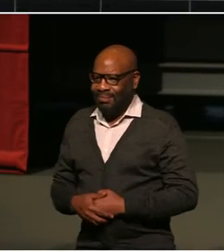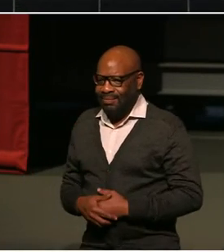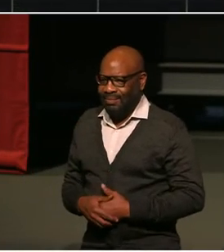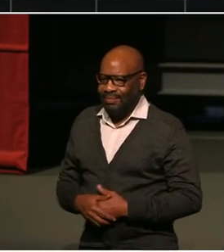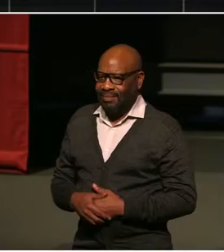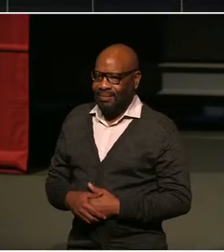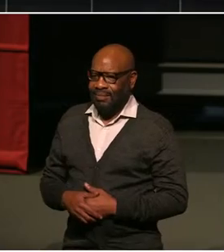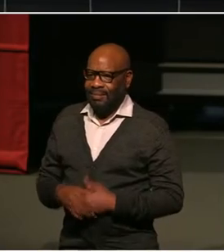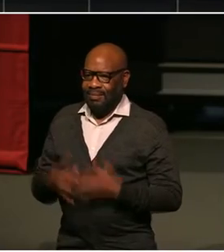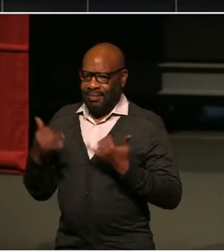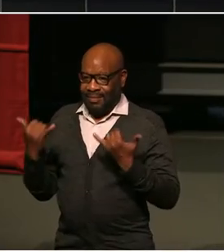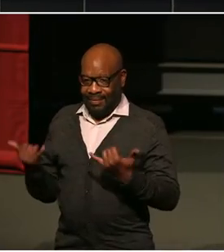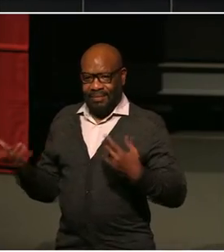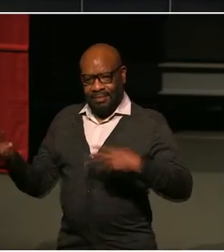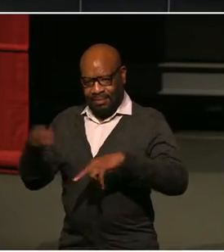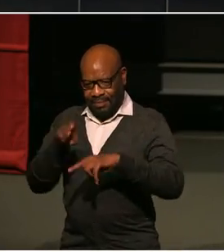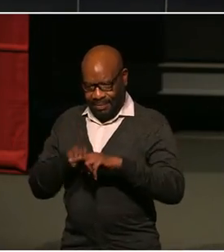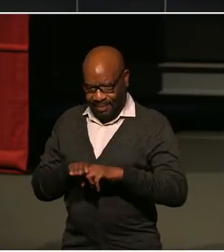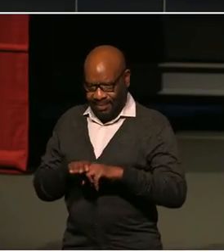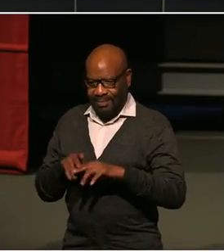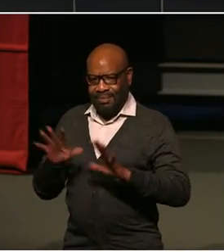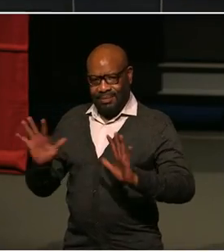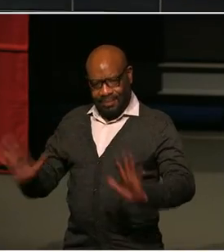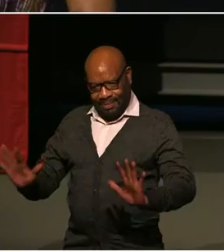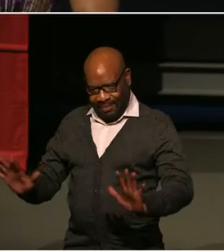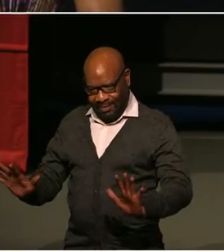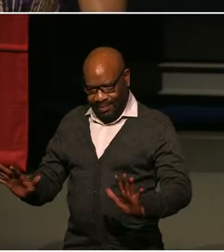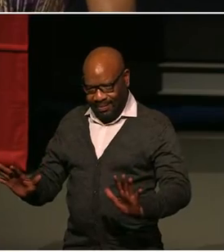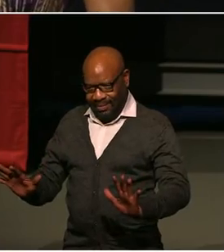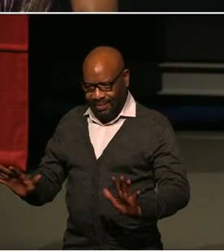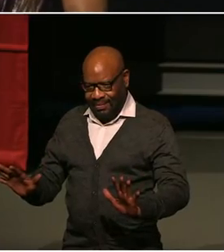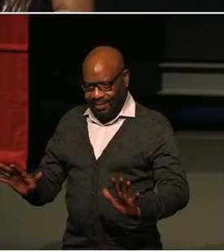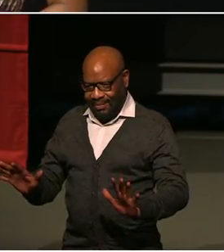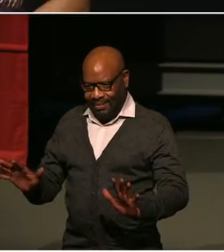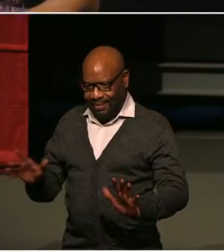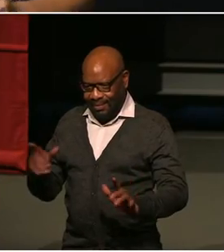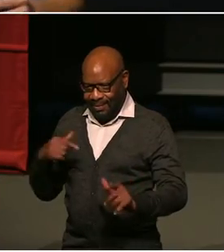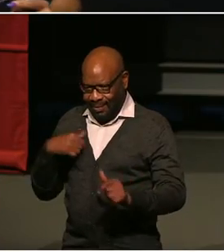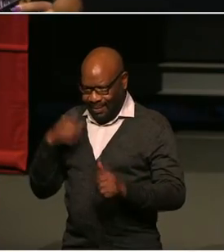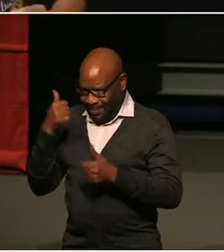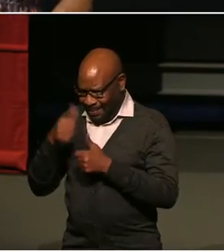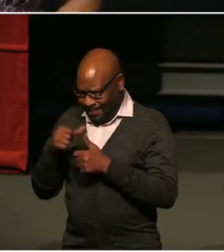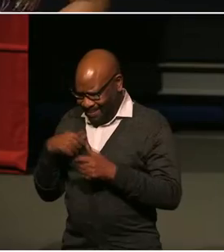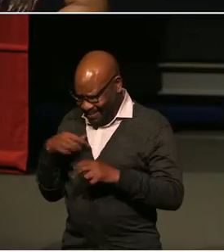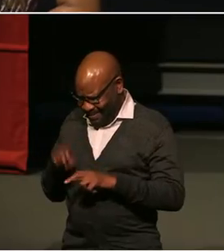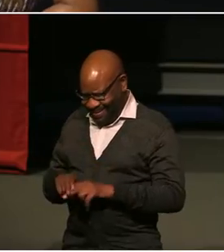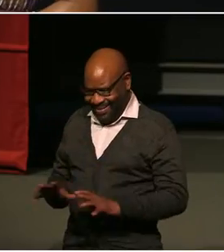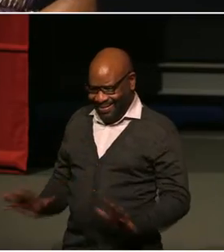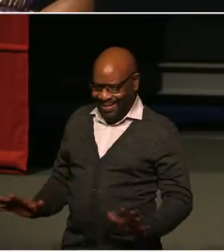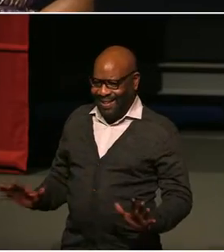That's the only line I can remember. In fact, I don't.